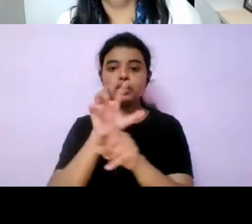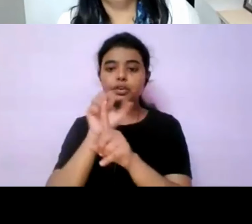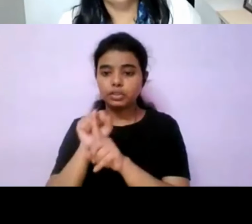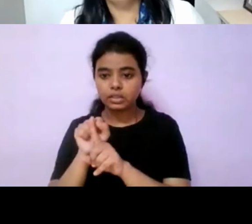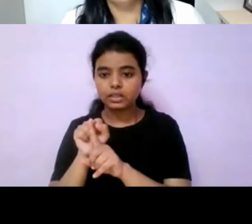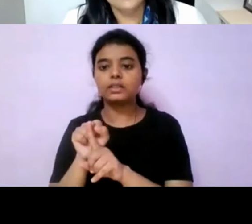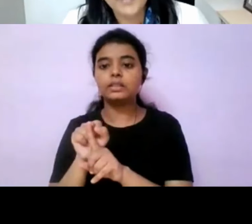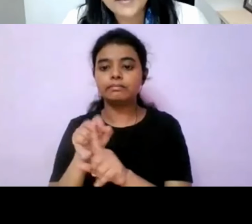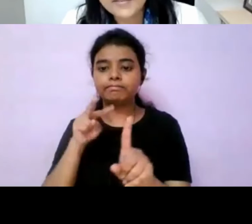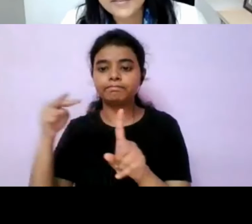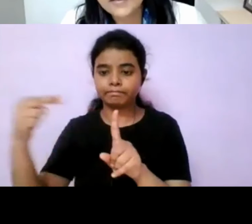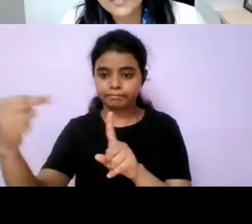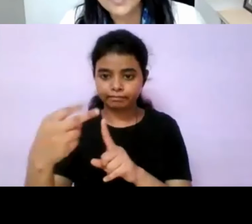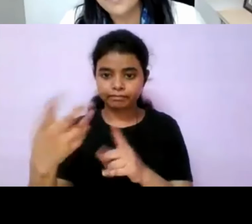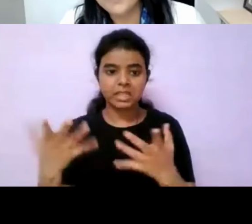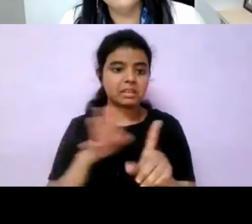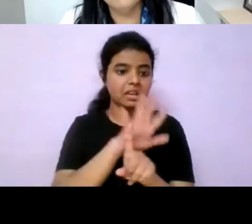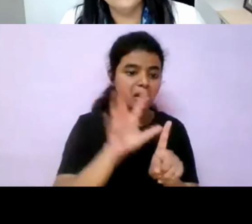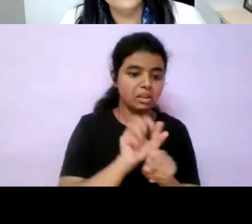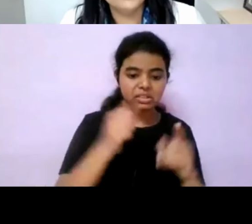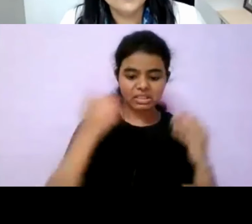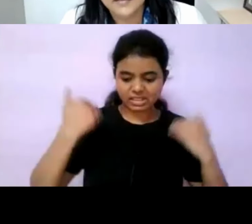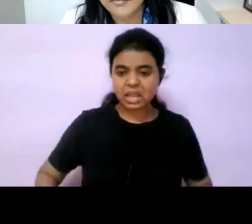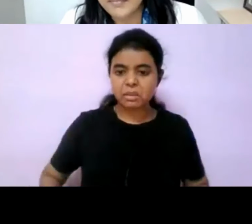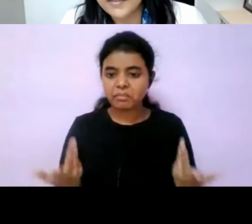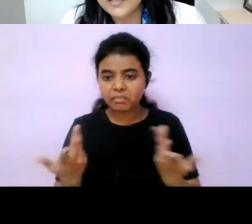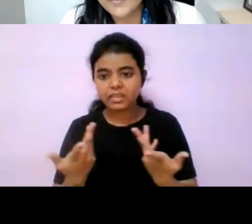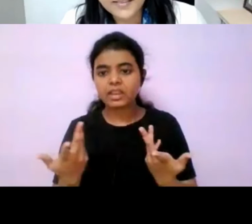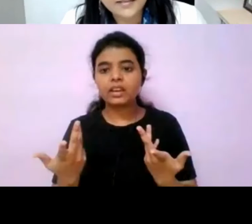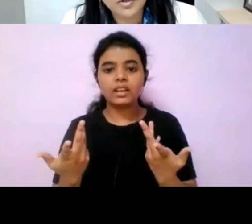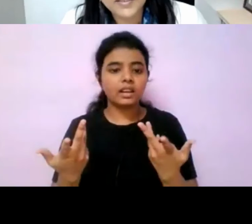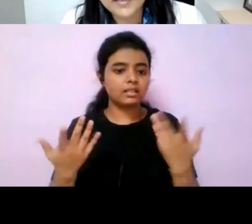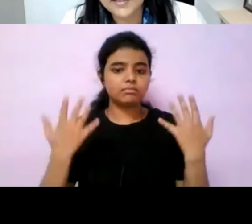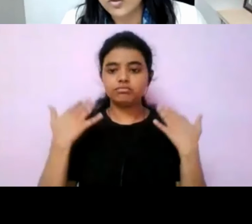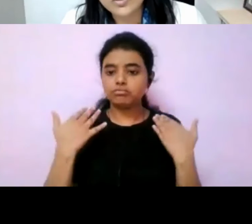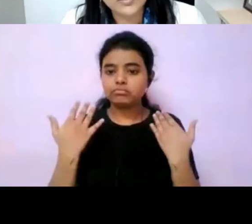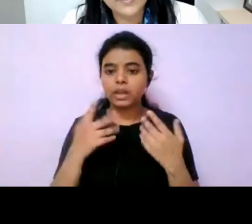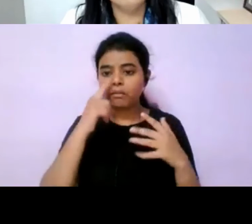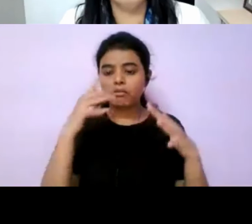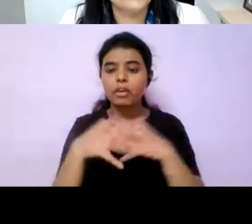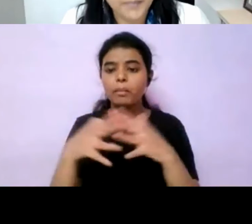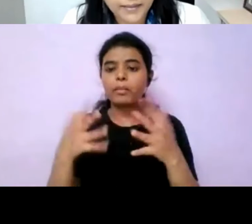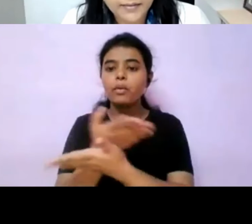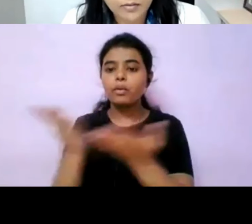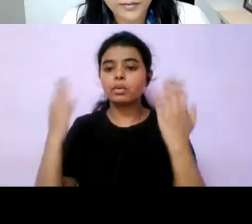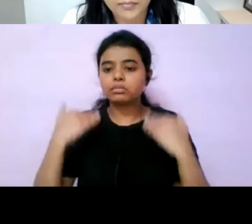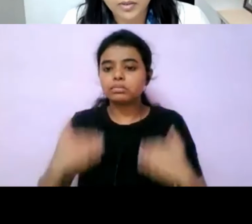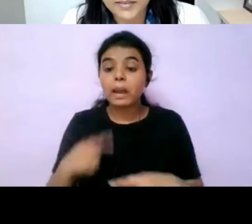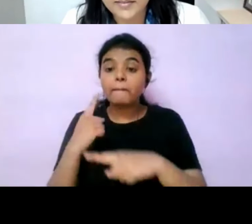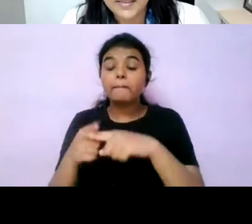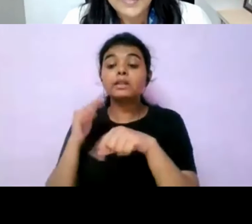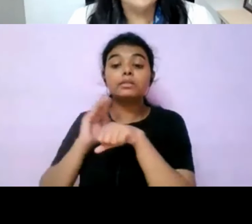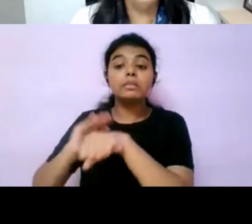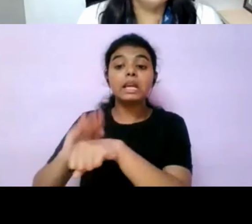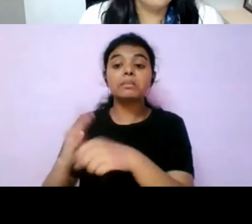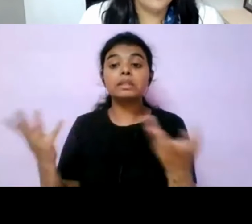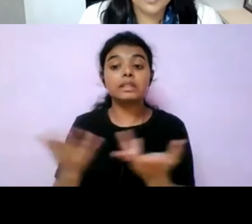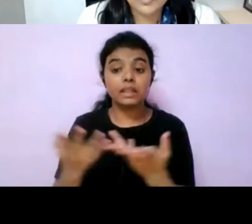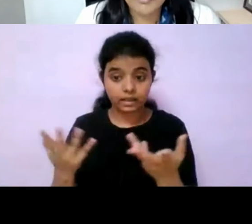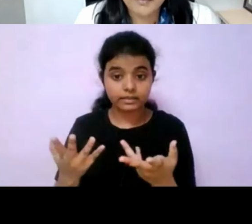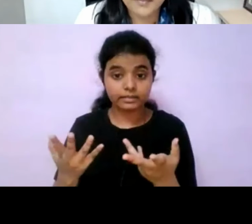we know that cultural practices shape and manipulate women's physical bodies and also the lived experience of their bodies, and